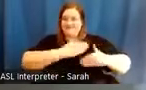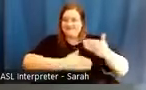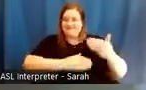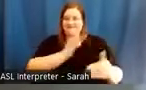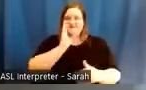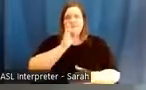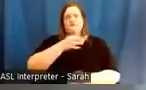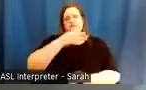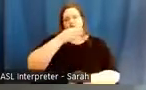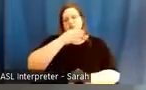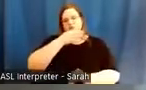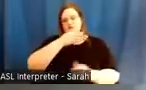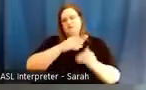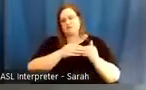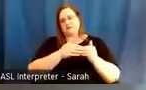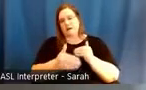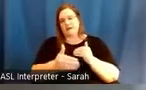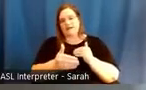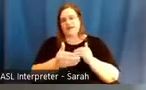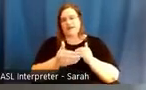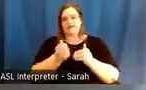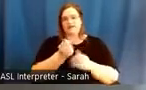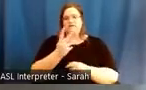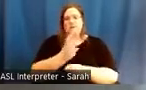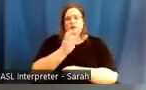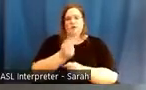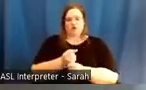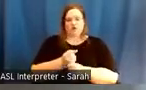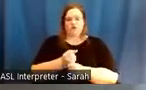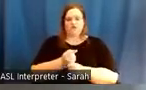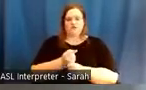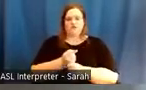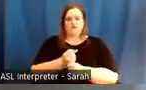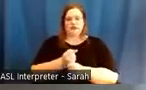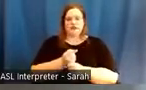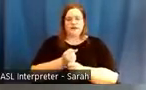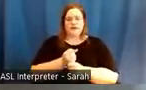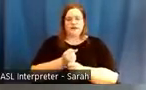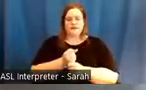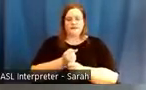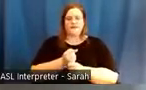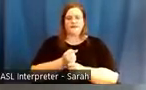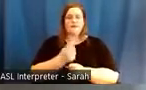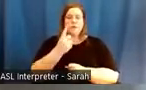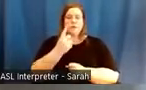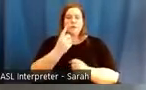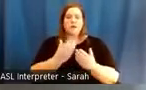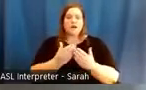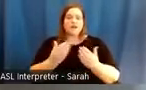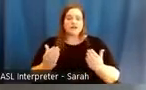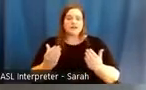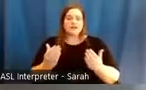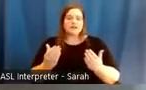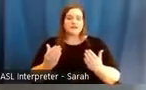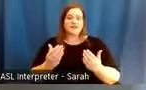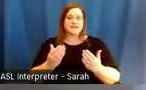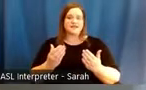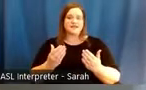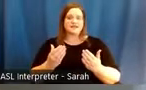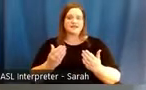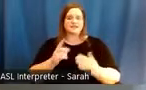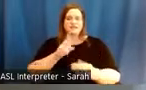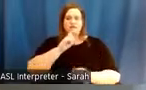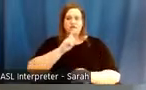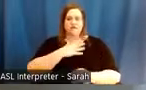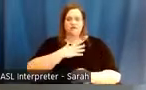shortly over the coming few years. And, you know, one of the things that really strikes me